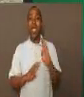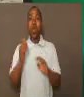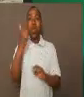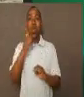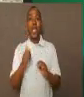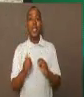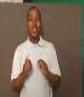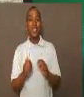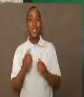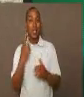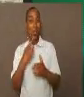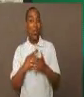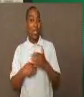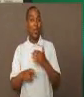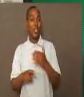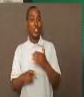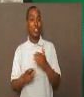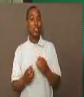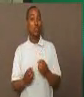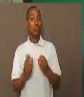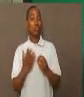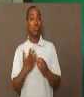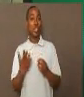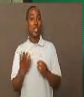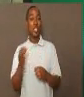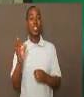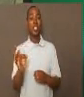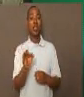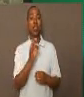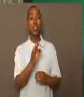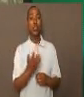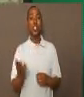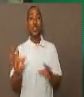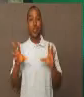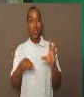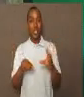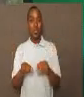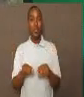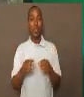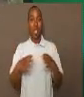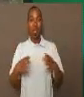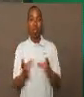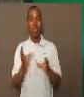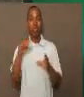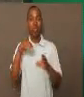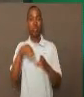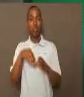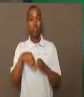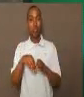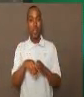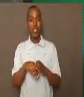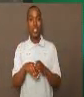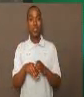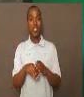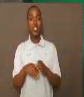biogas involves collecting dung and plant matter. This material contains